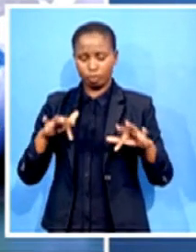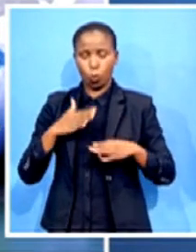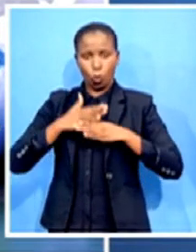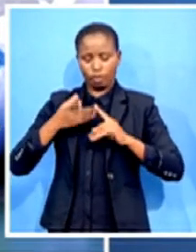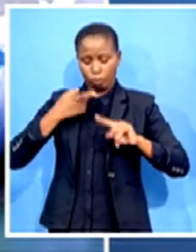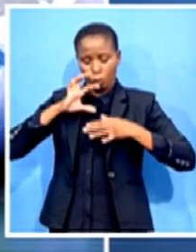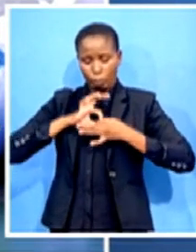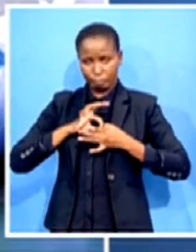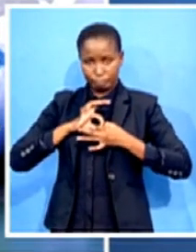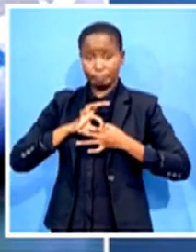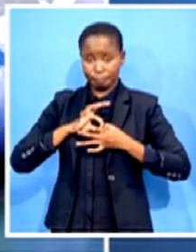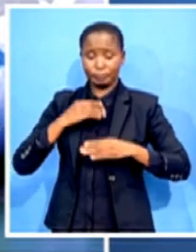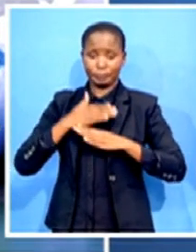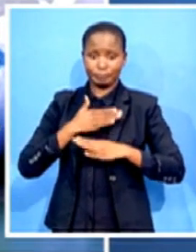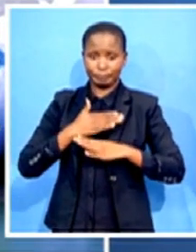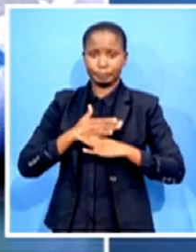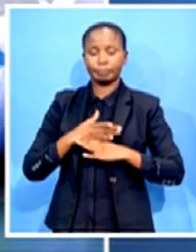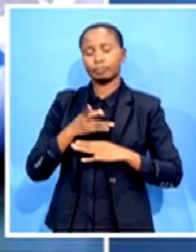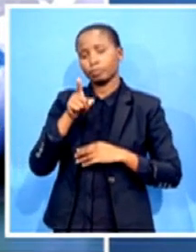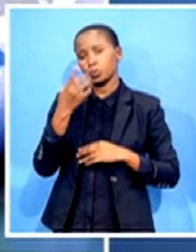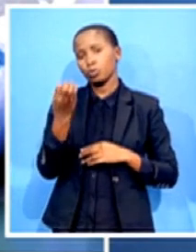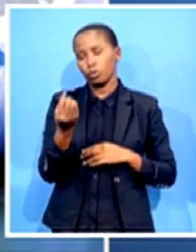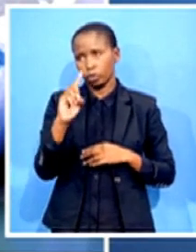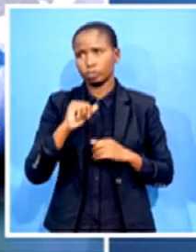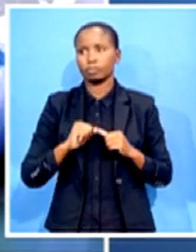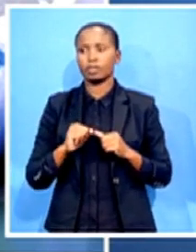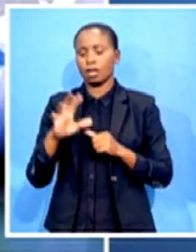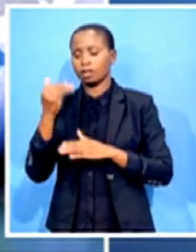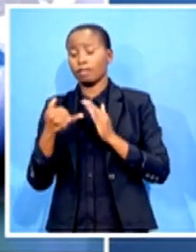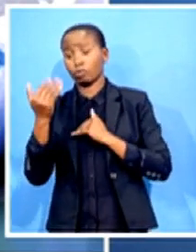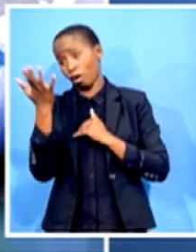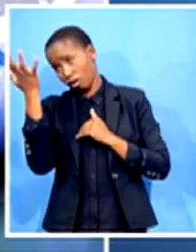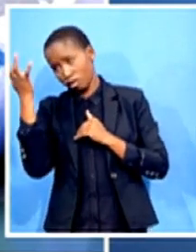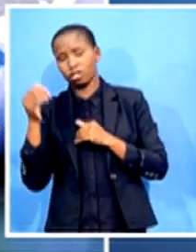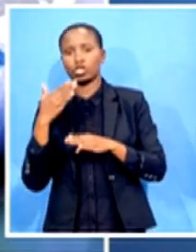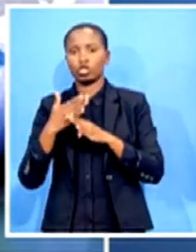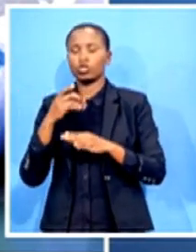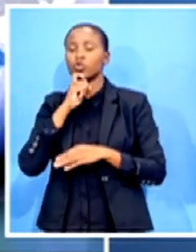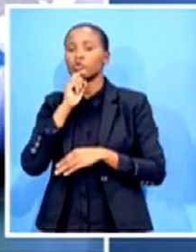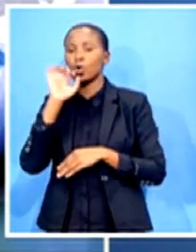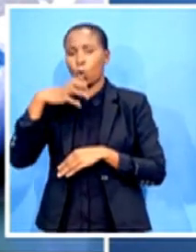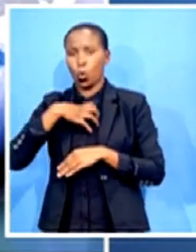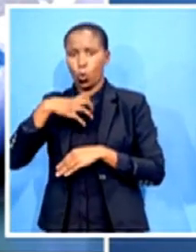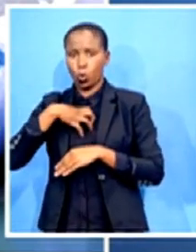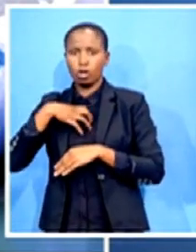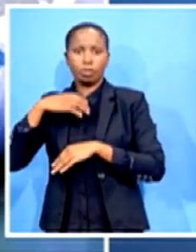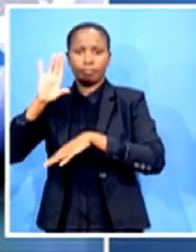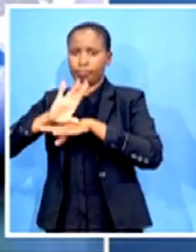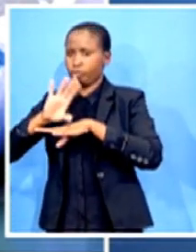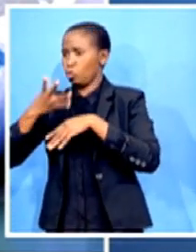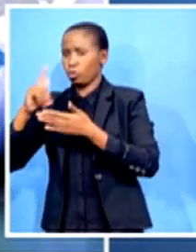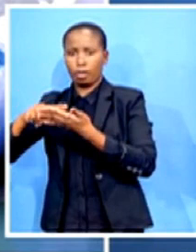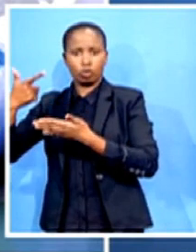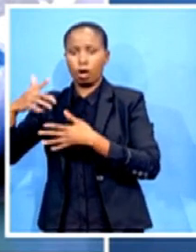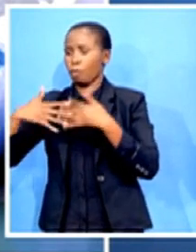what you have is individuals using their own devices or mobile or laptops connecting to